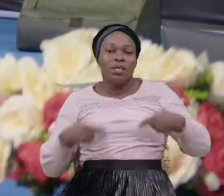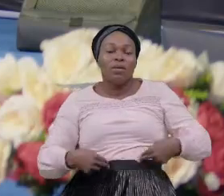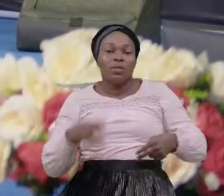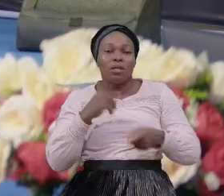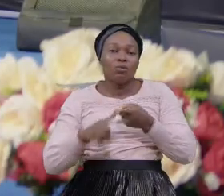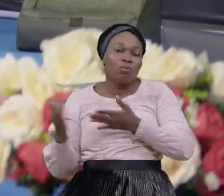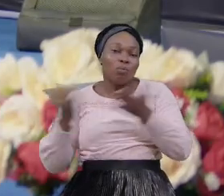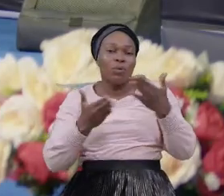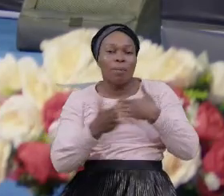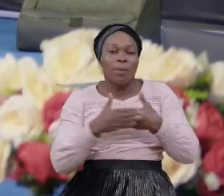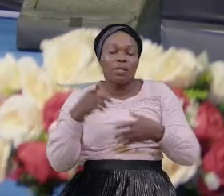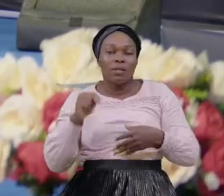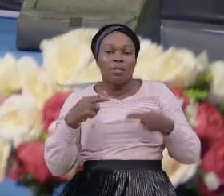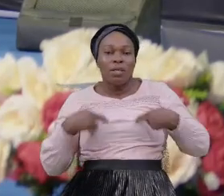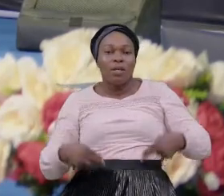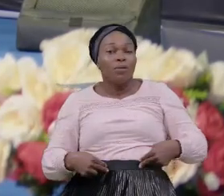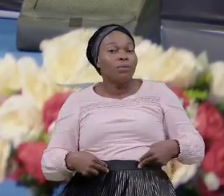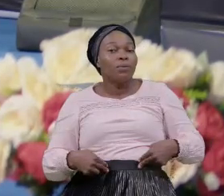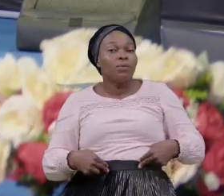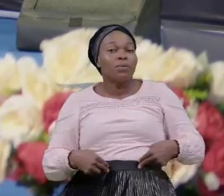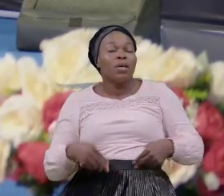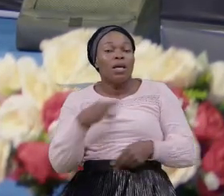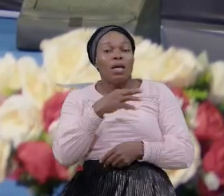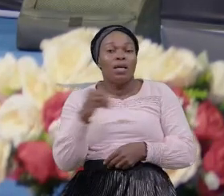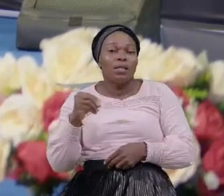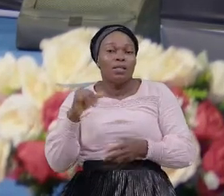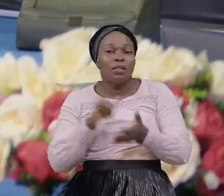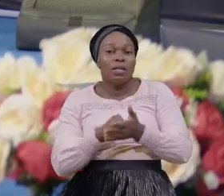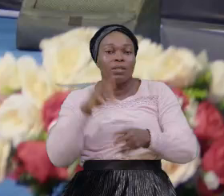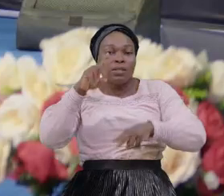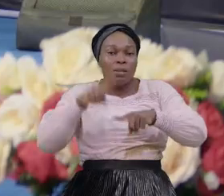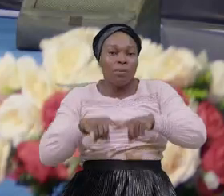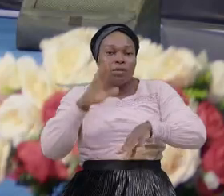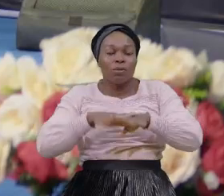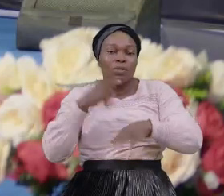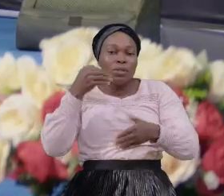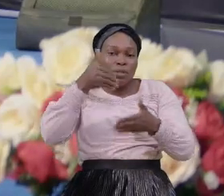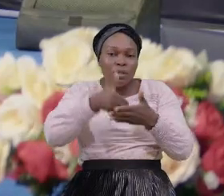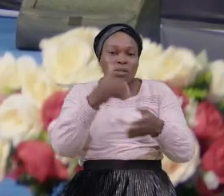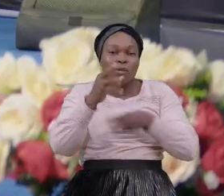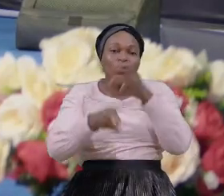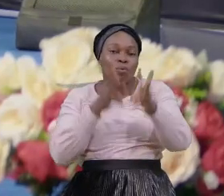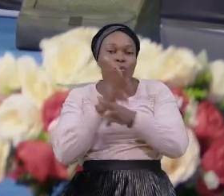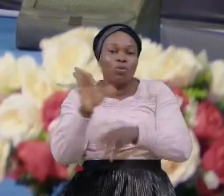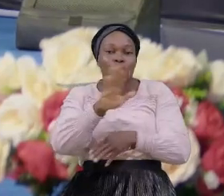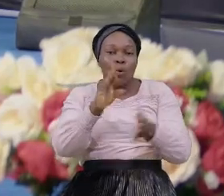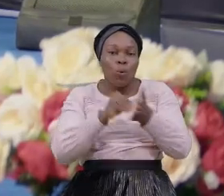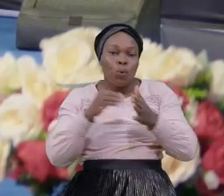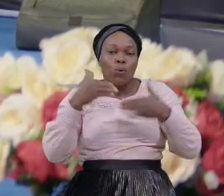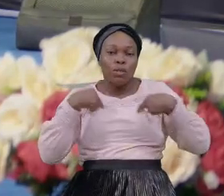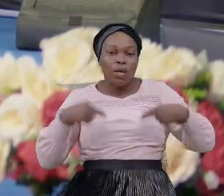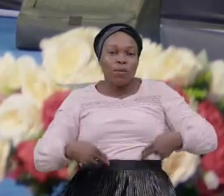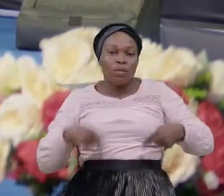our health, the health of our intimate world, your own health, the health of your